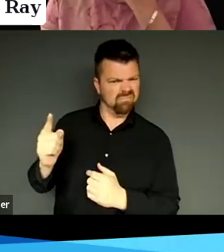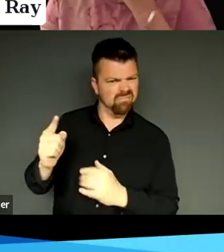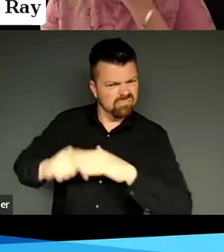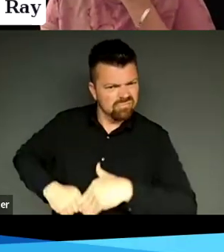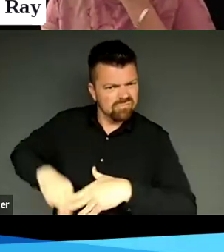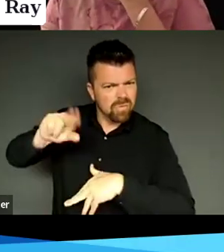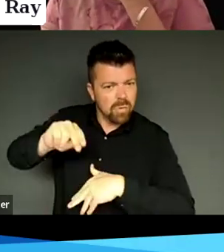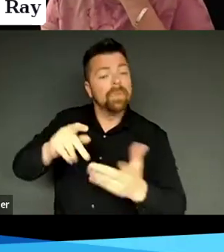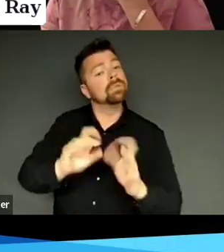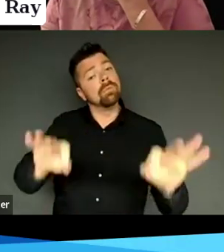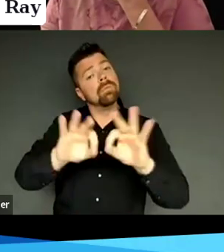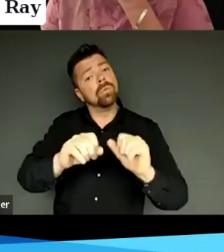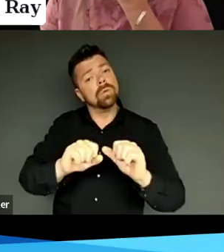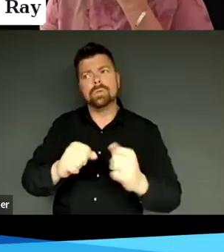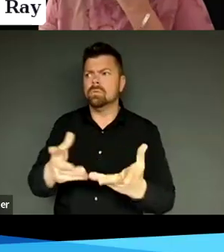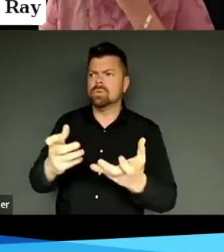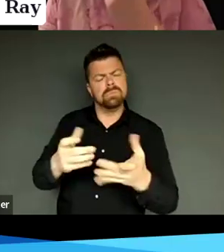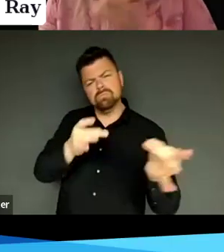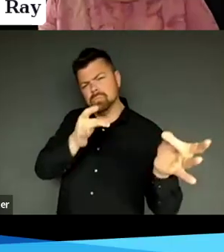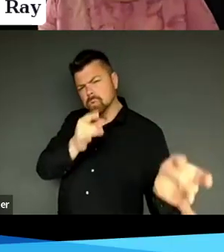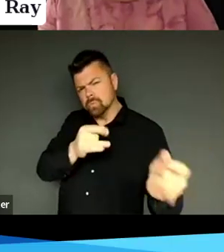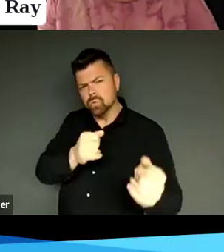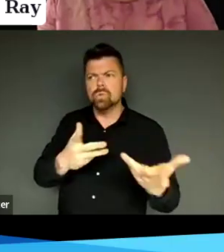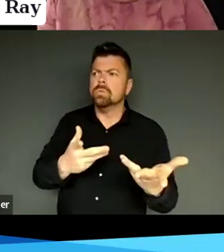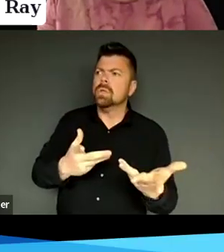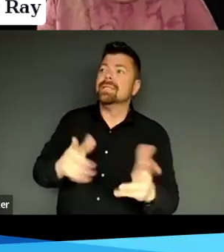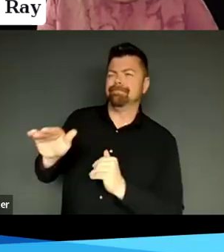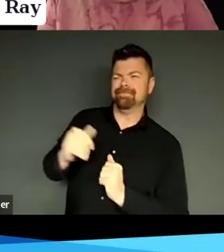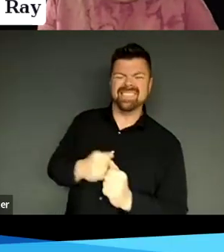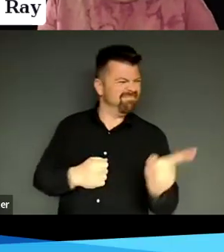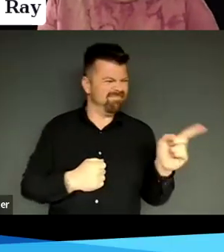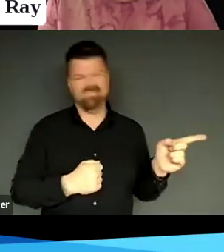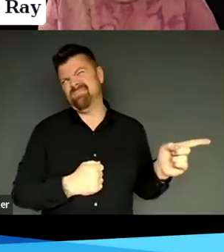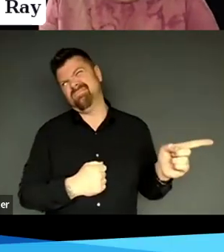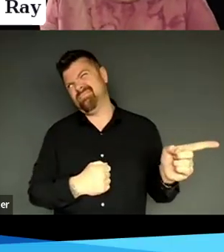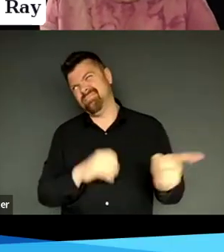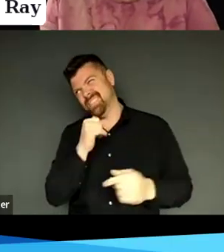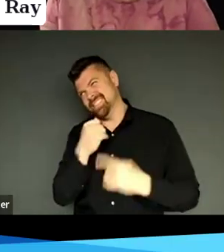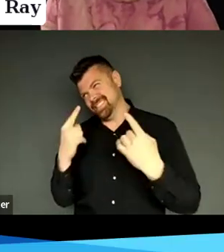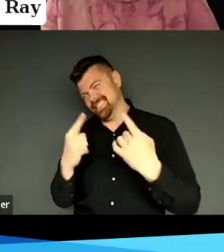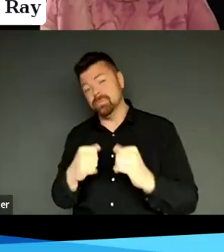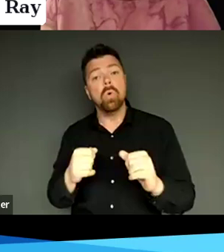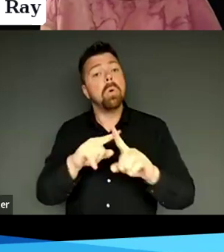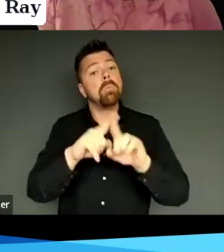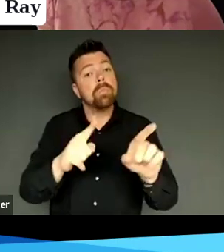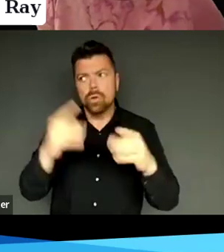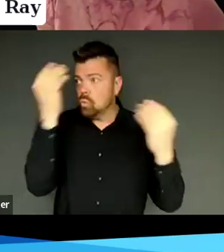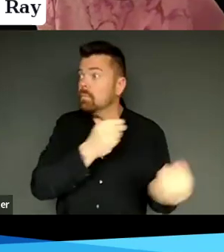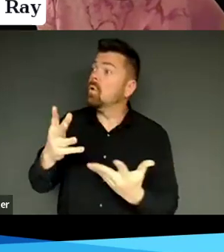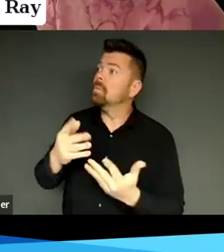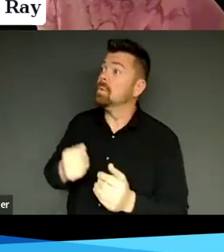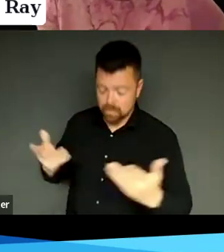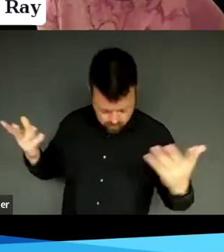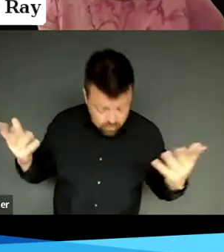because you don't want to, you don't want somebody to be like, whoa, okay. But you have invited them into your world, which is